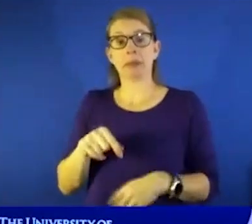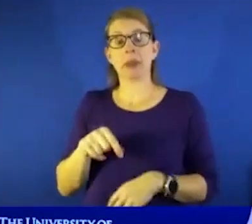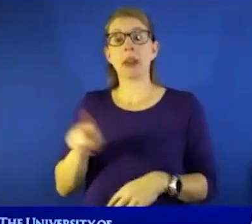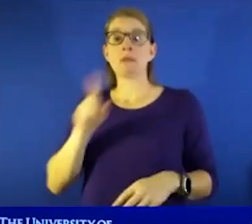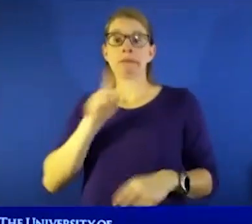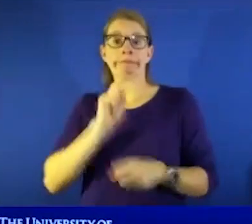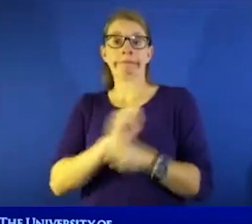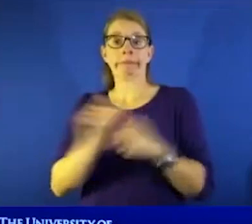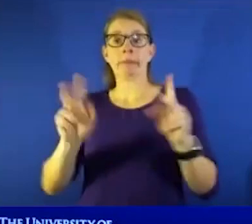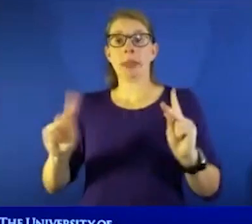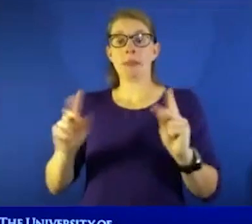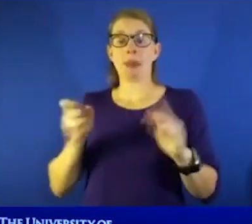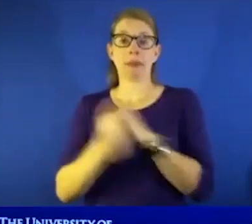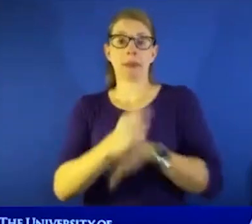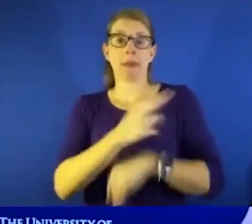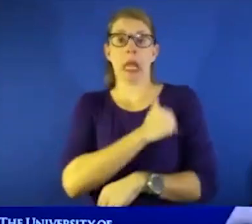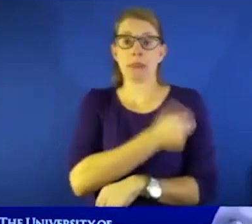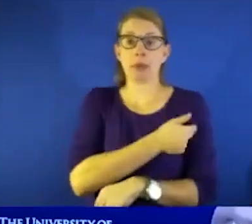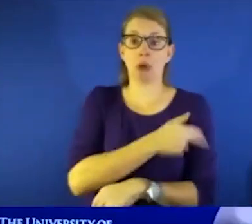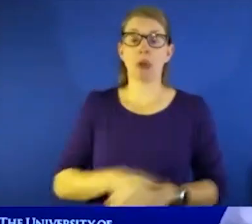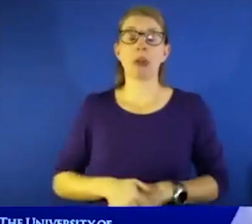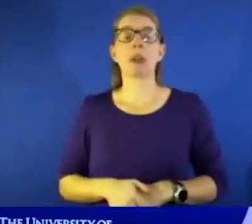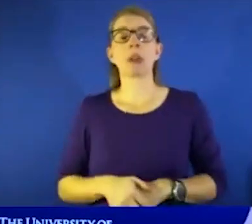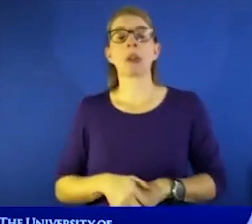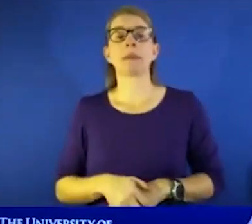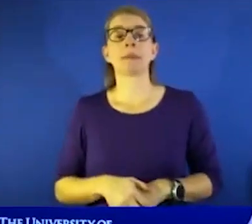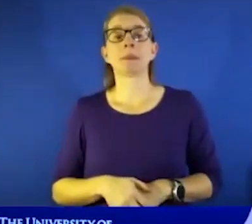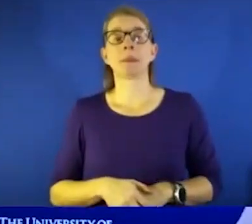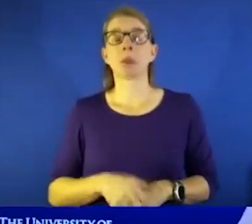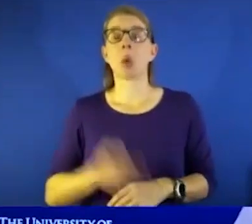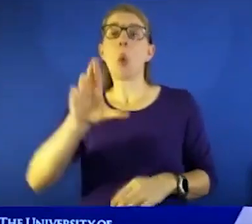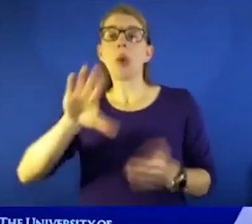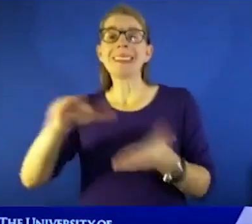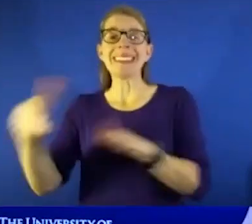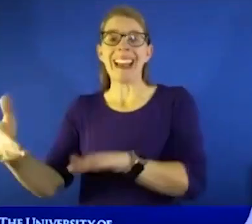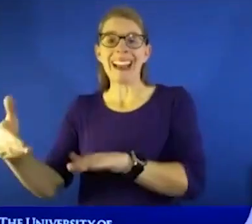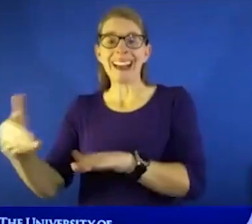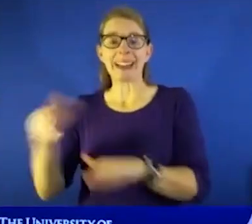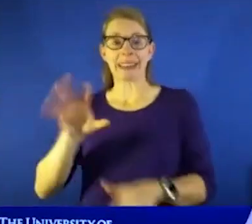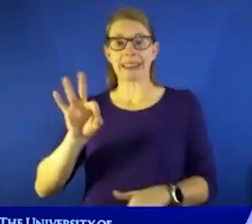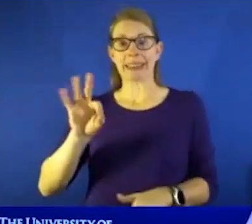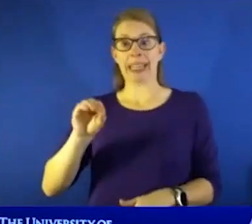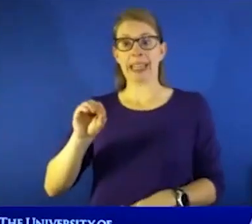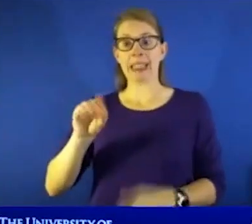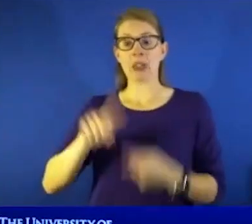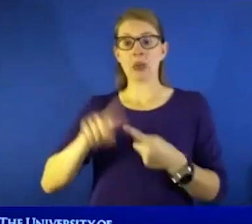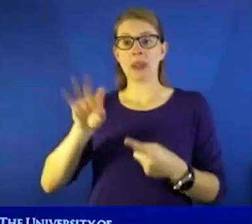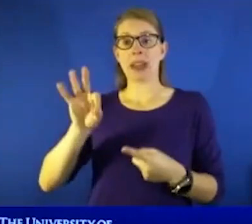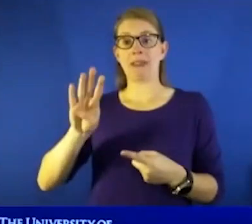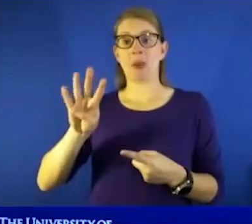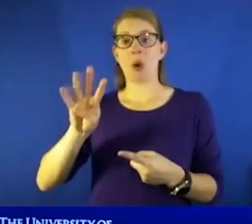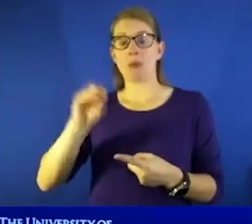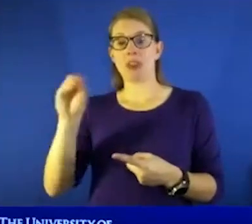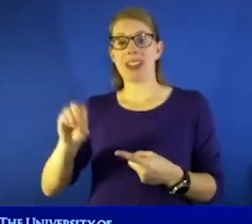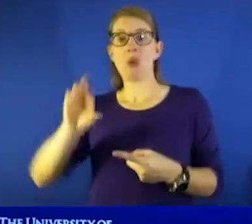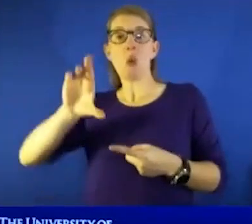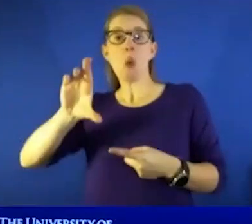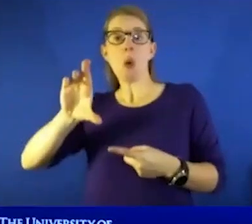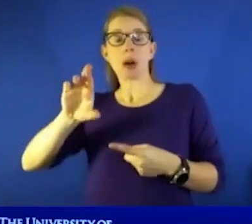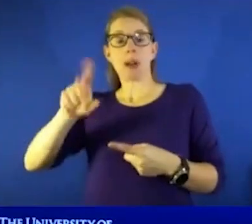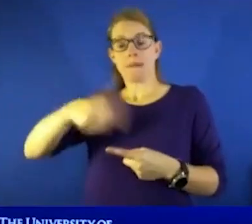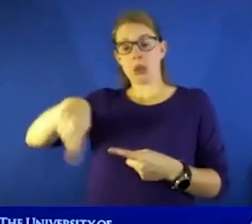were hospitalized or died, 90 to 94% or so of those people